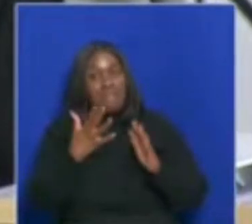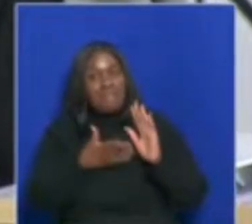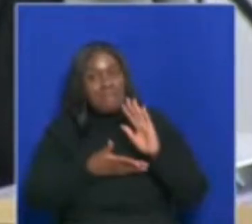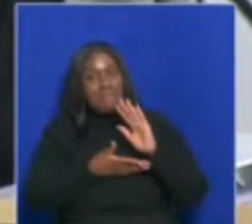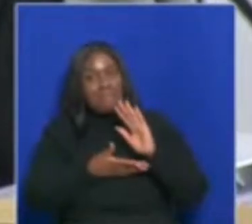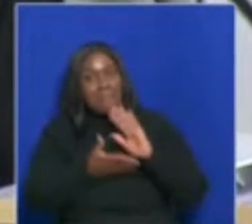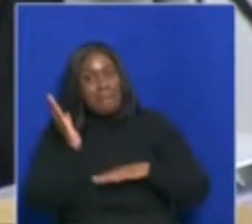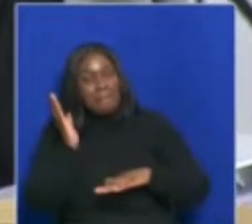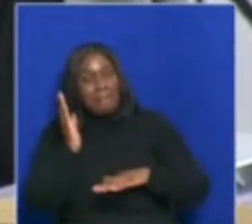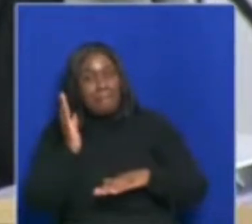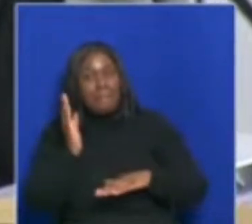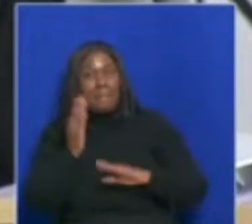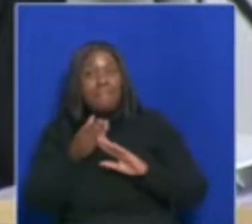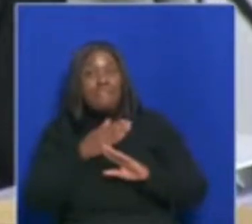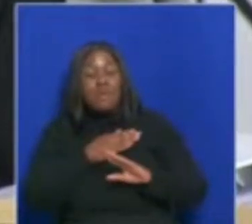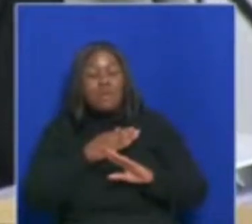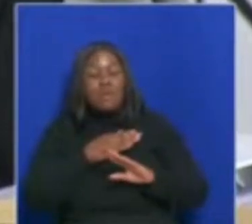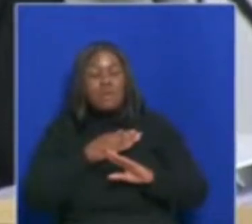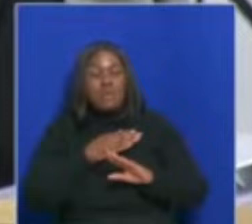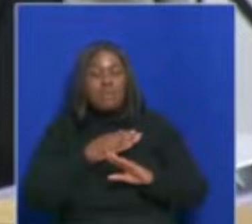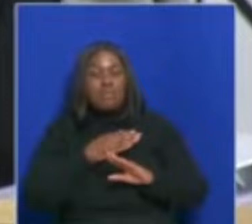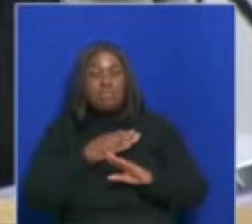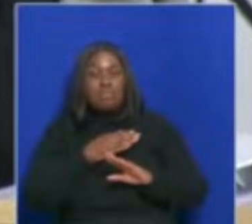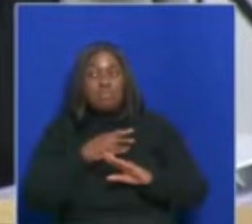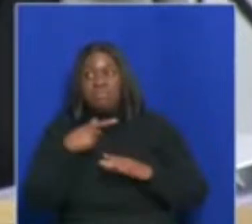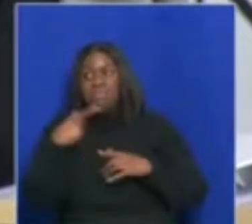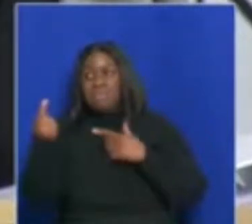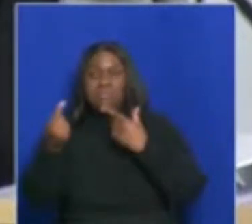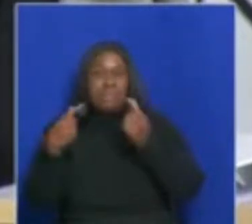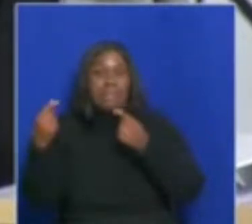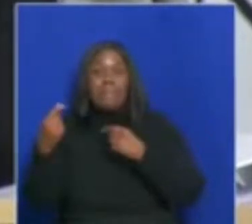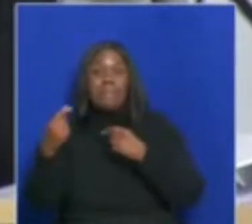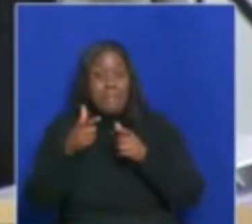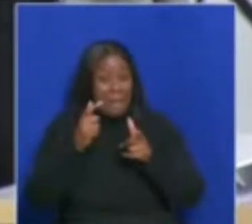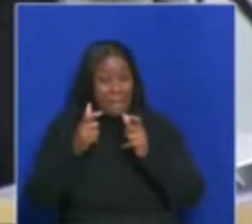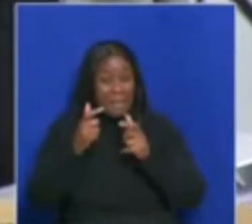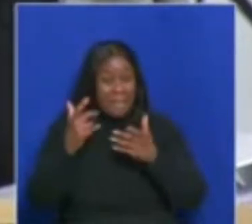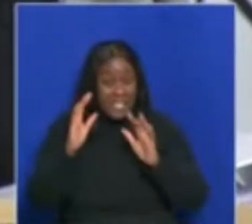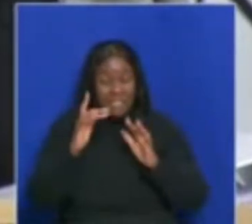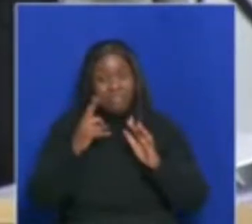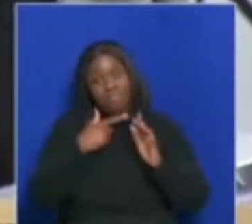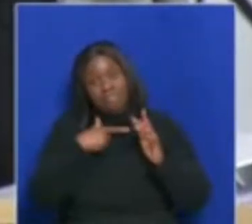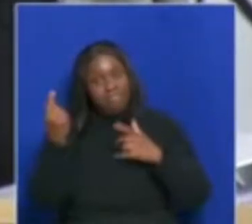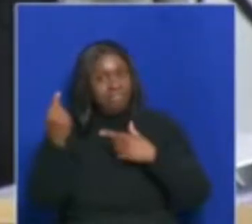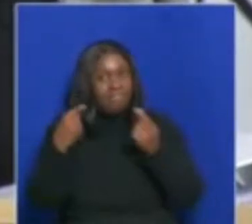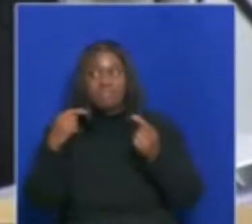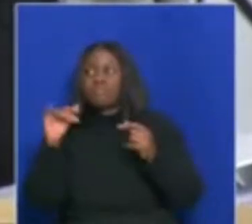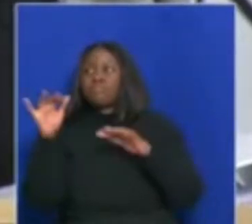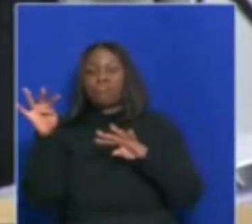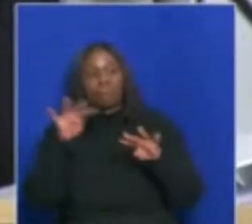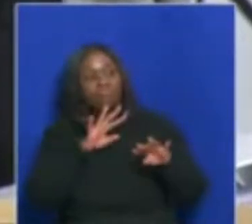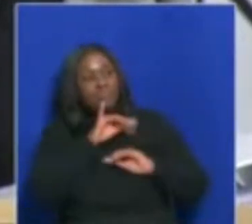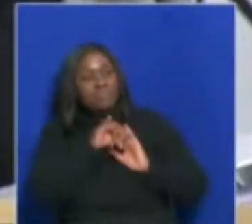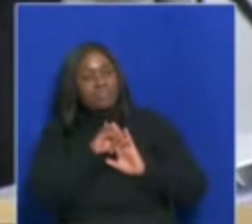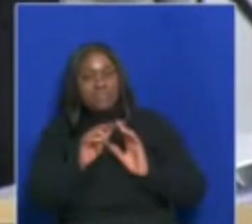to anyone coming to the crime scene. They are not identifiable.